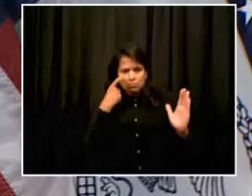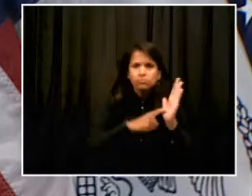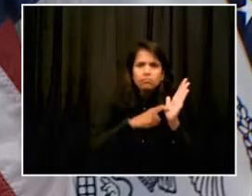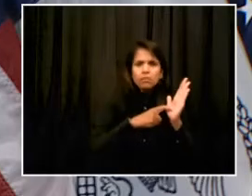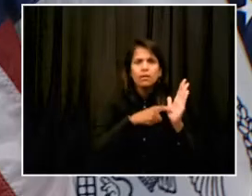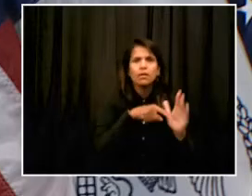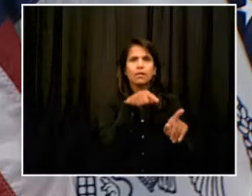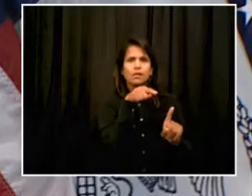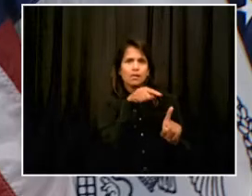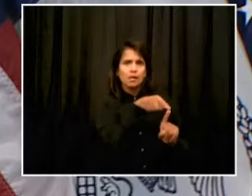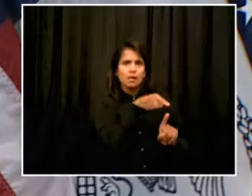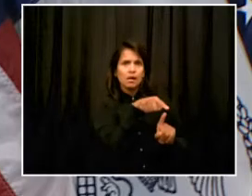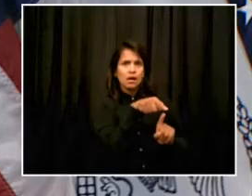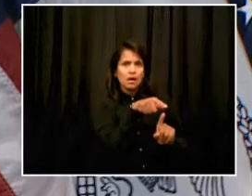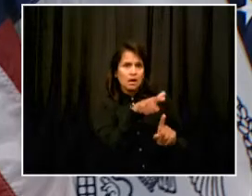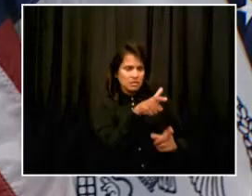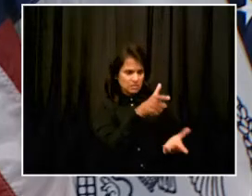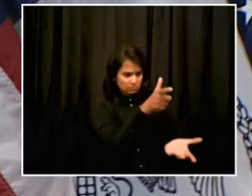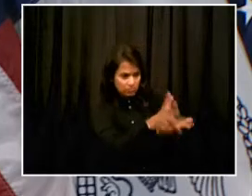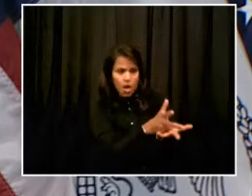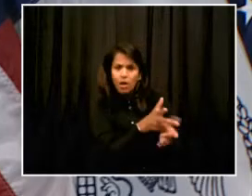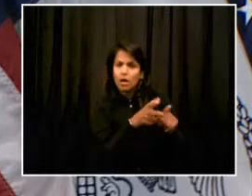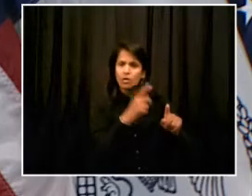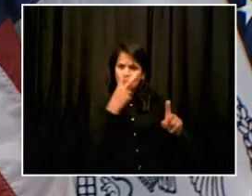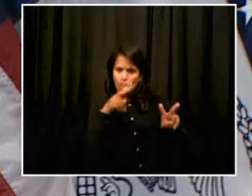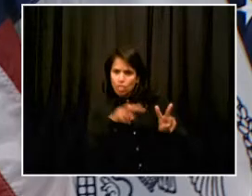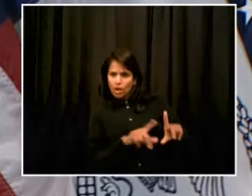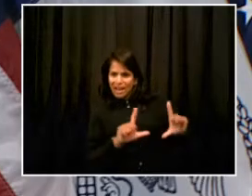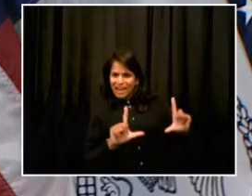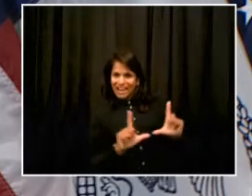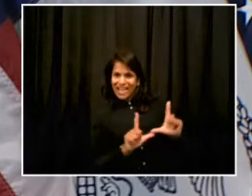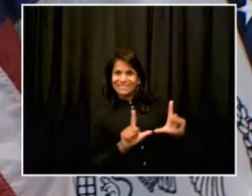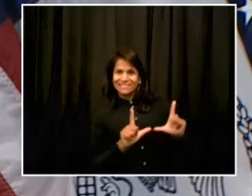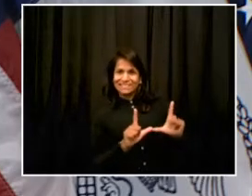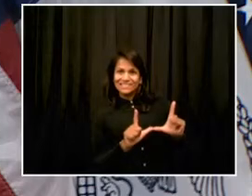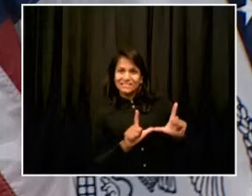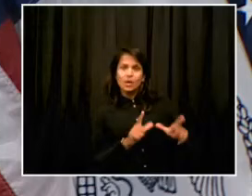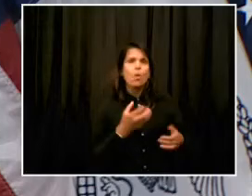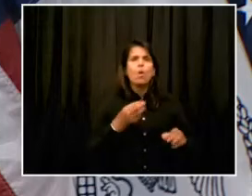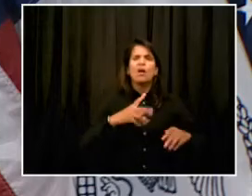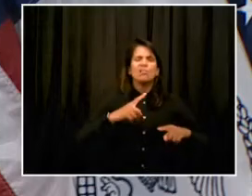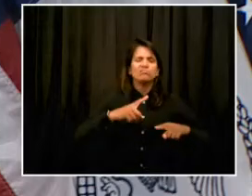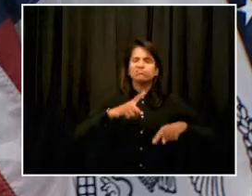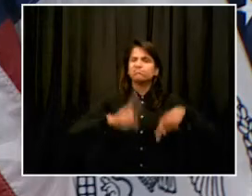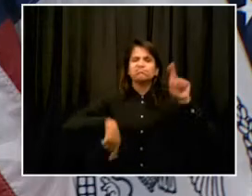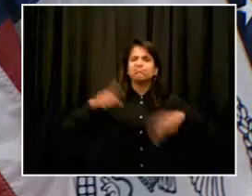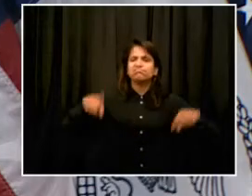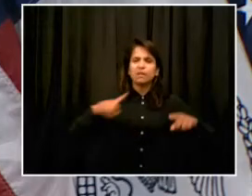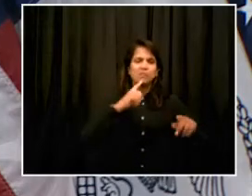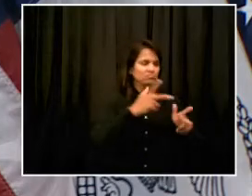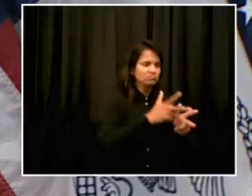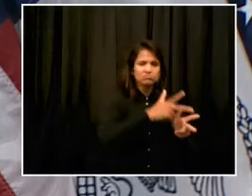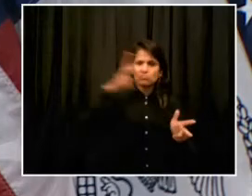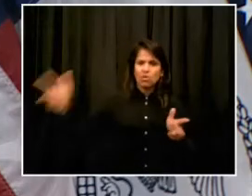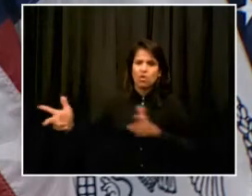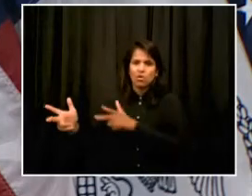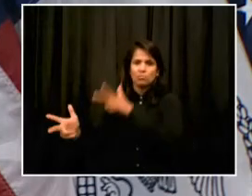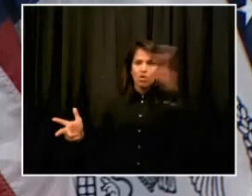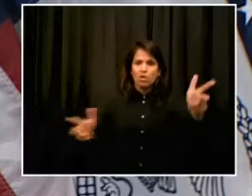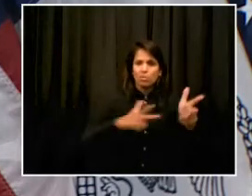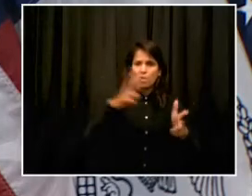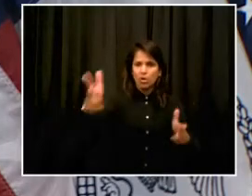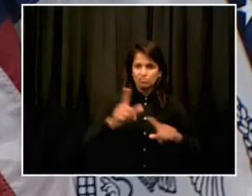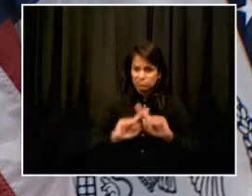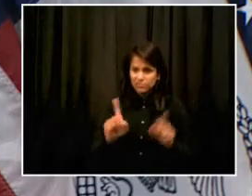for ID? How does that work? It's a great question, Juliet, and I'll turn to the sheriff, but I want to emphasize, look, we do have